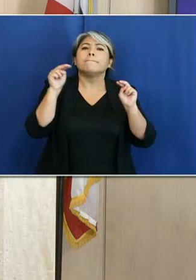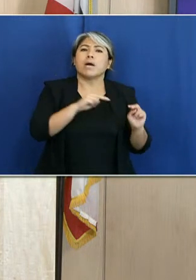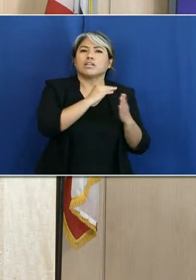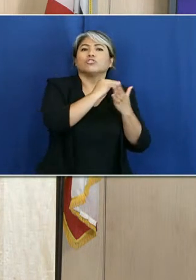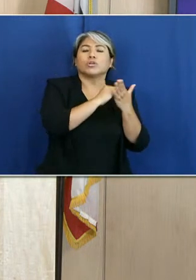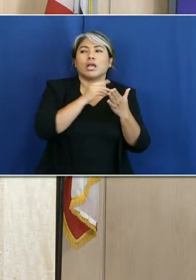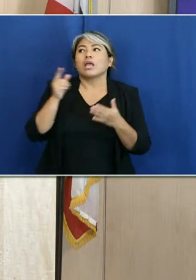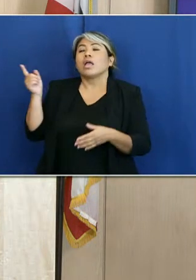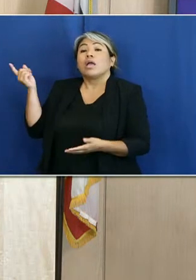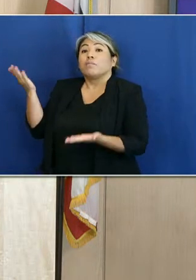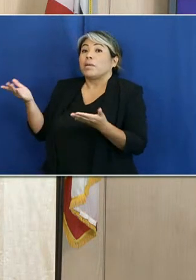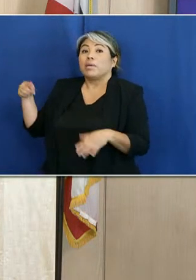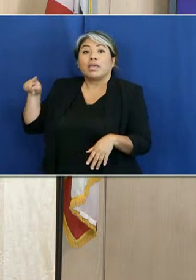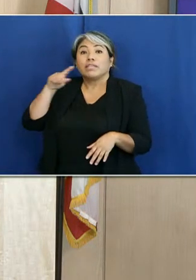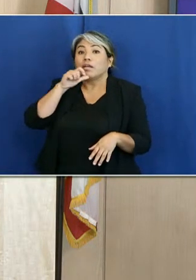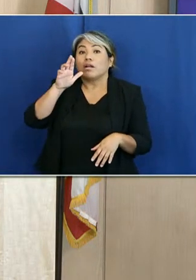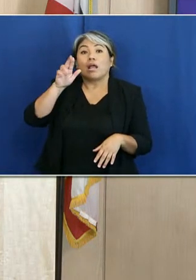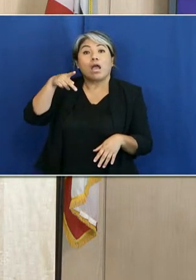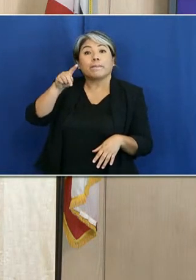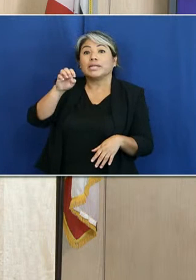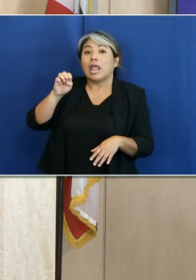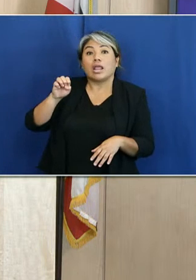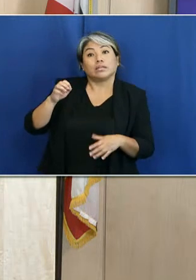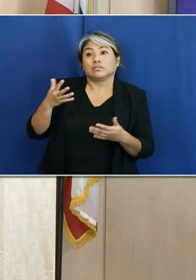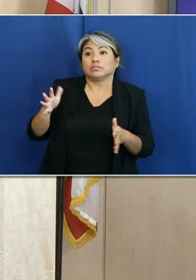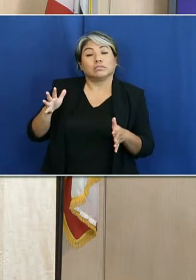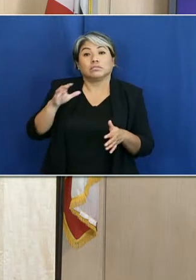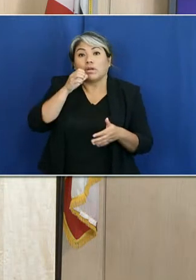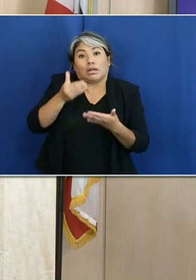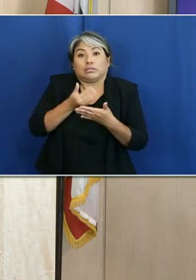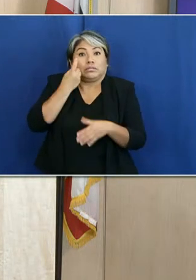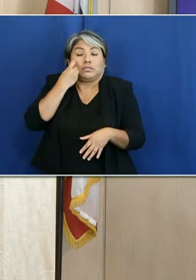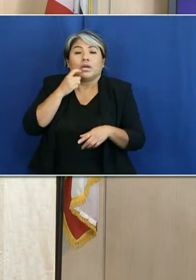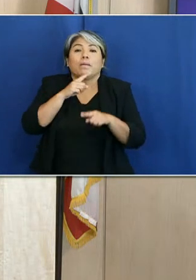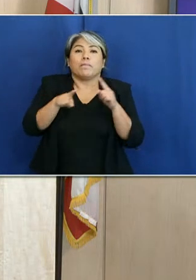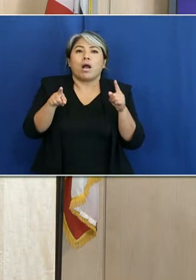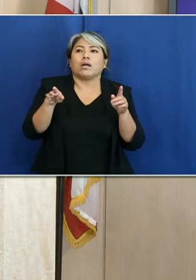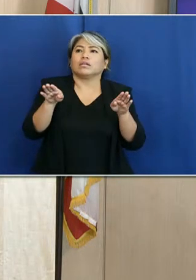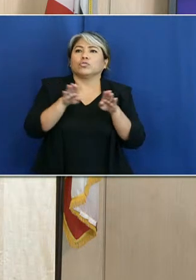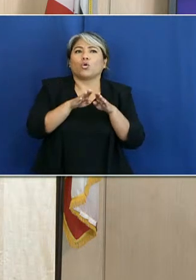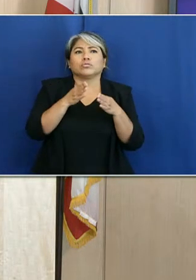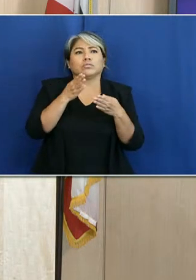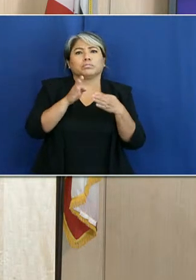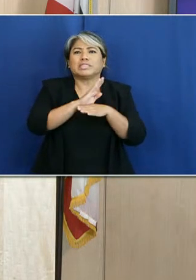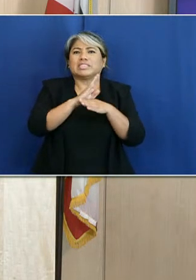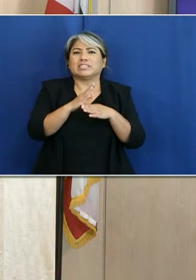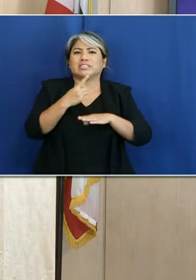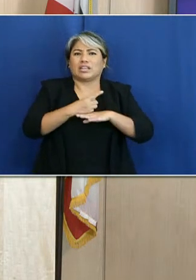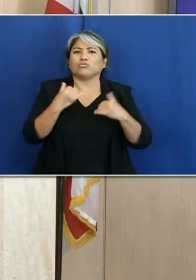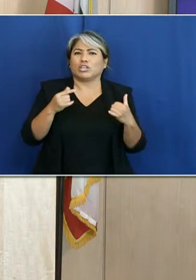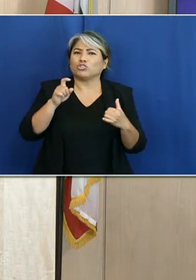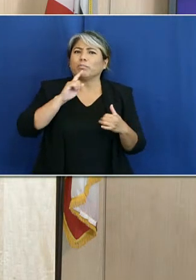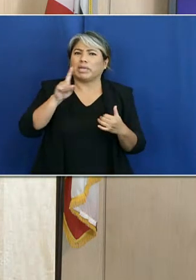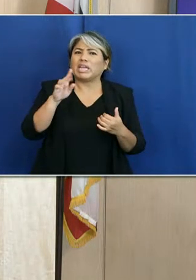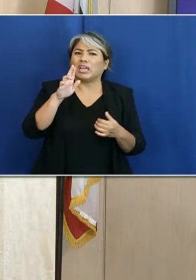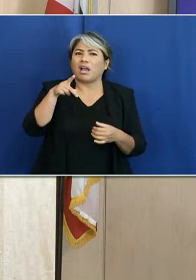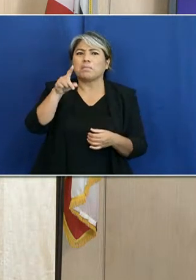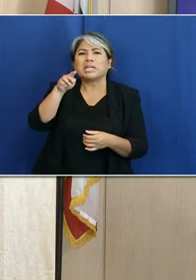monitoring list. They may not have updated it, but at the close of business today, it should be. And